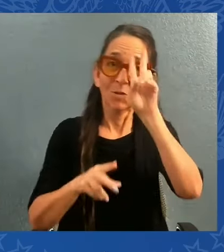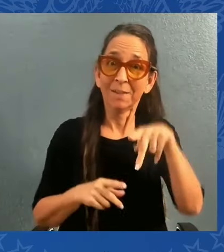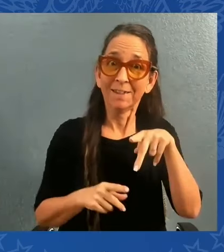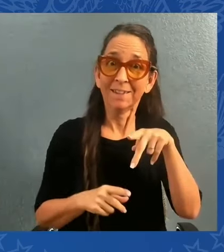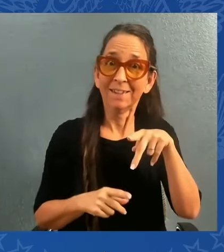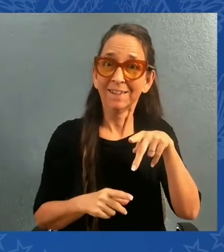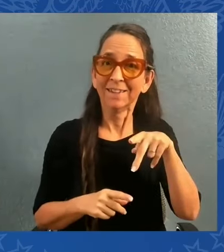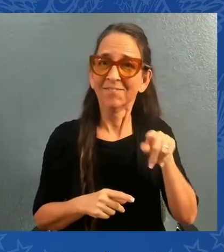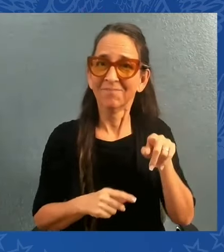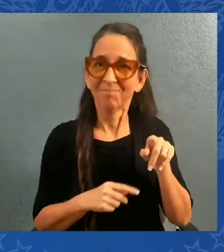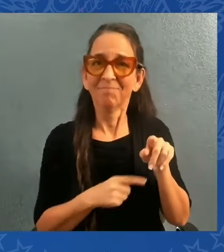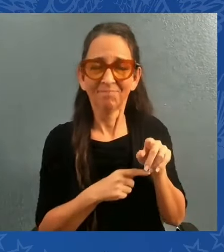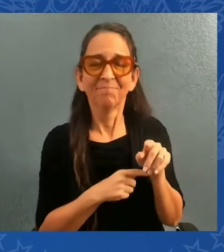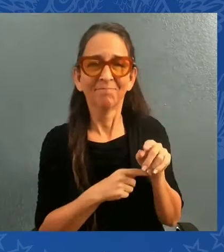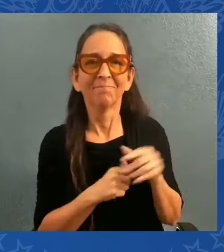Ranking Member Takano,